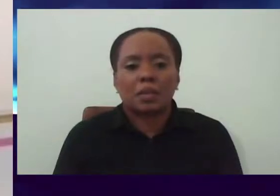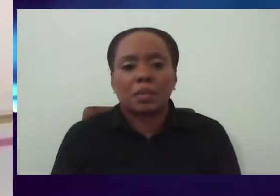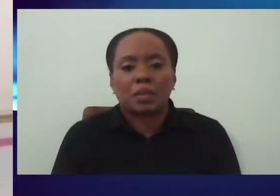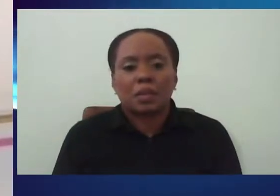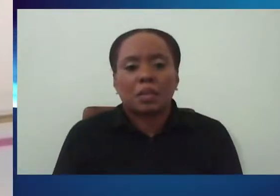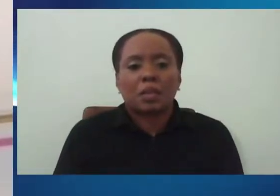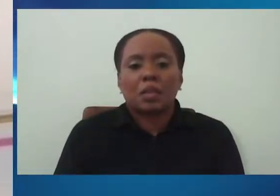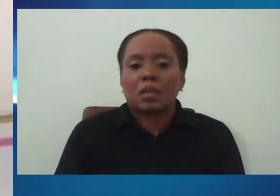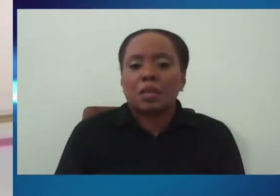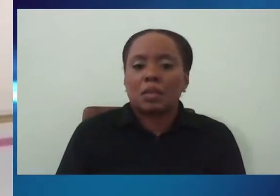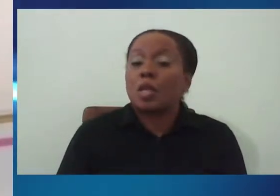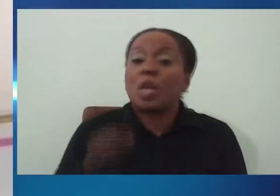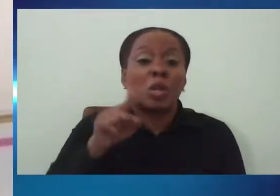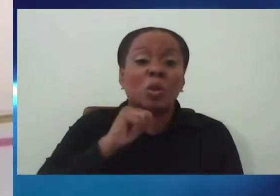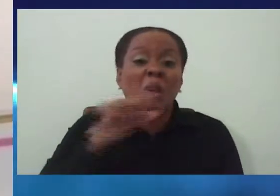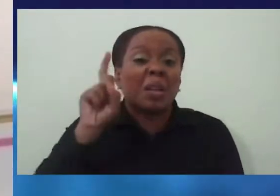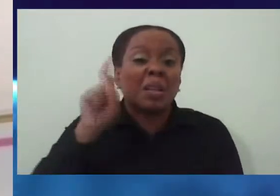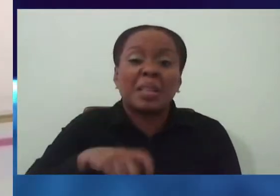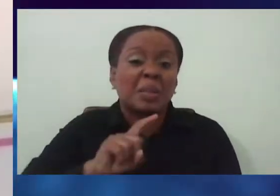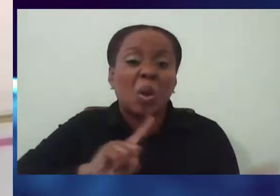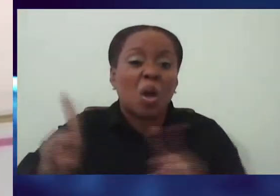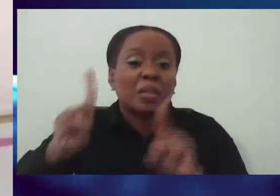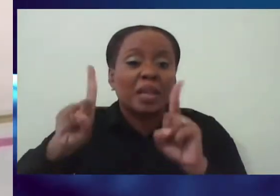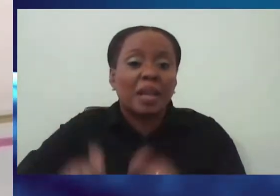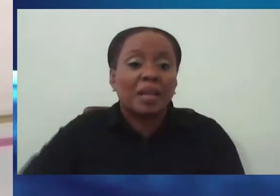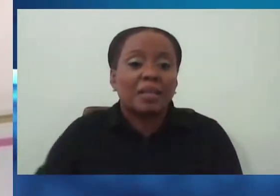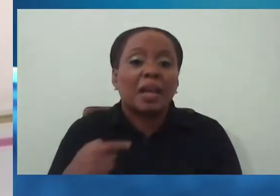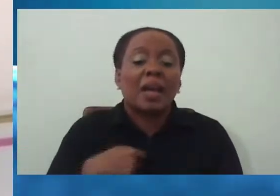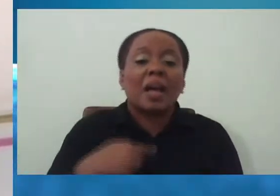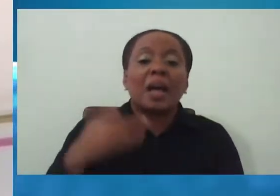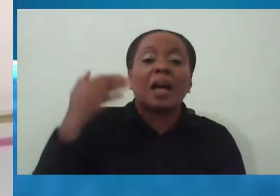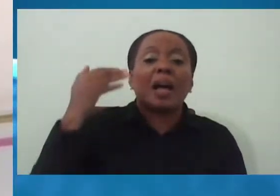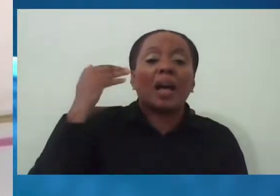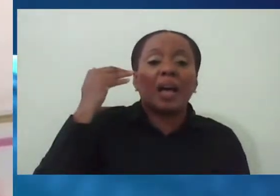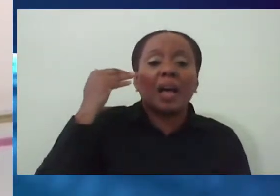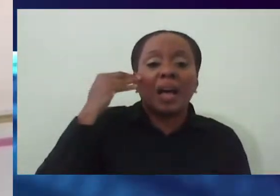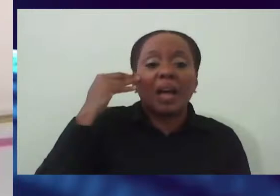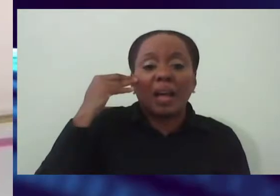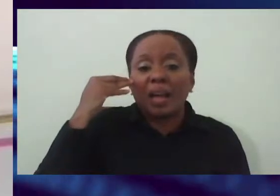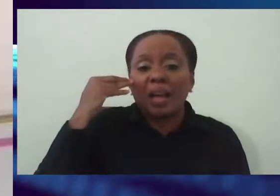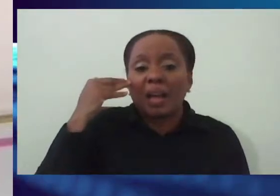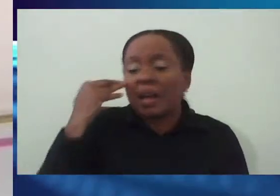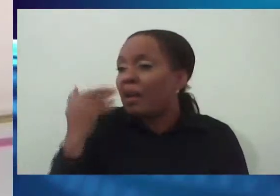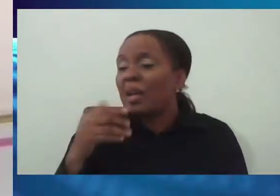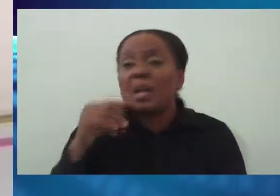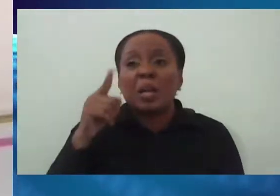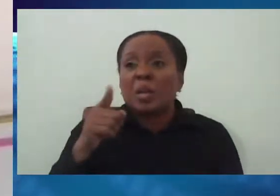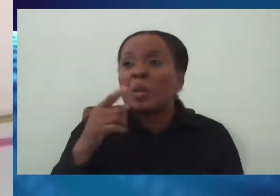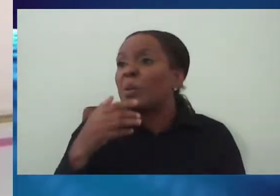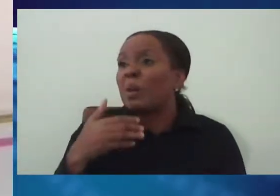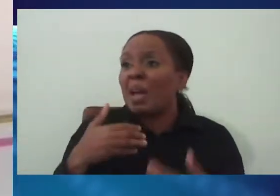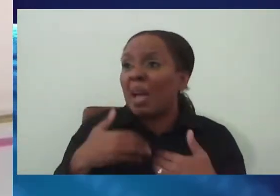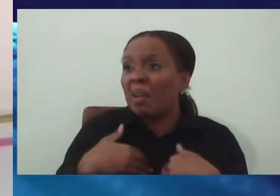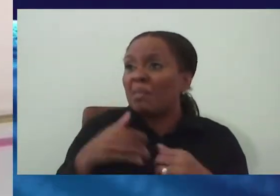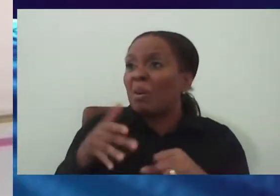could say to you, you don't have to get tested. I know that you have every single thing that that matches COVID. Don't get